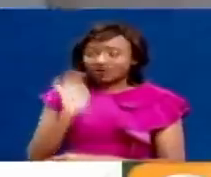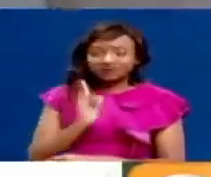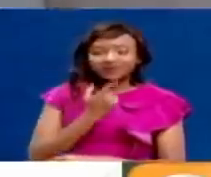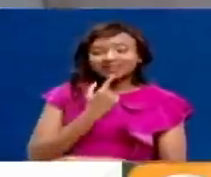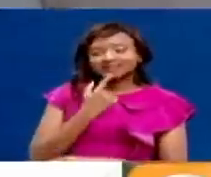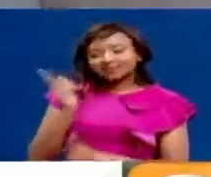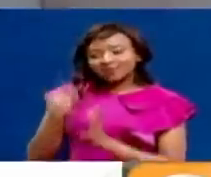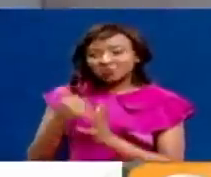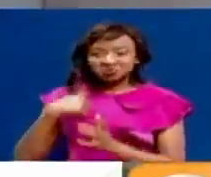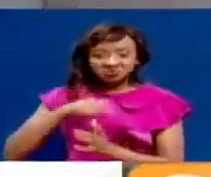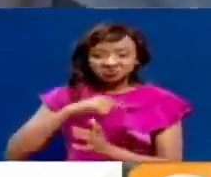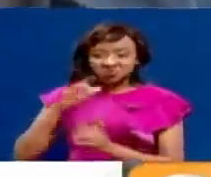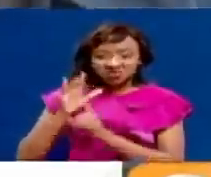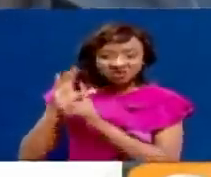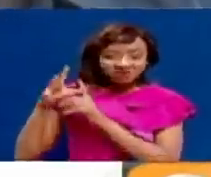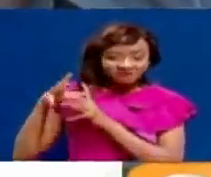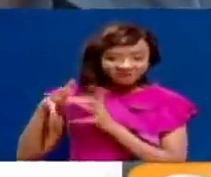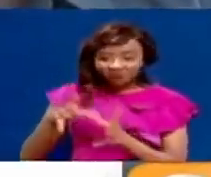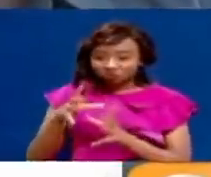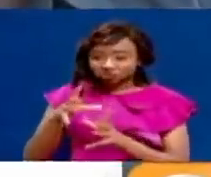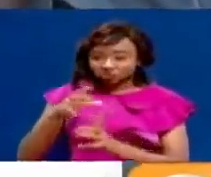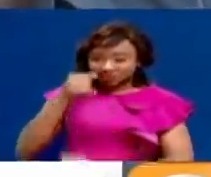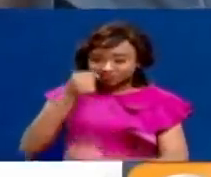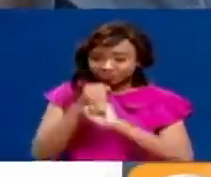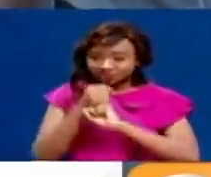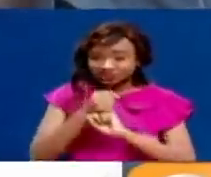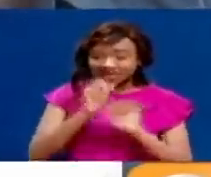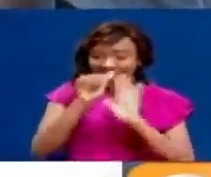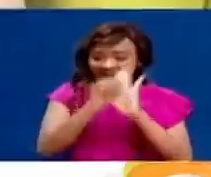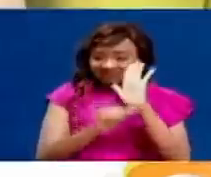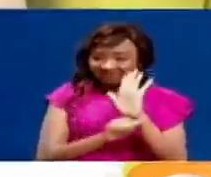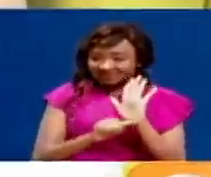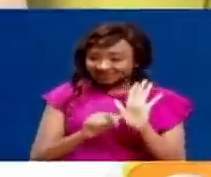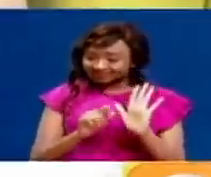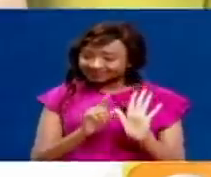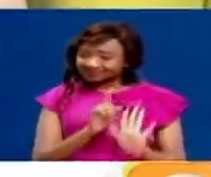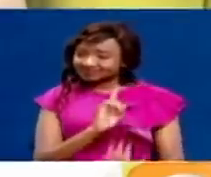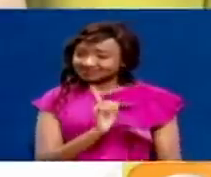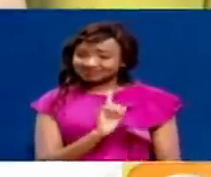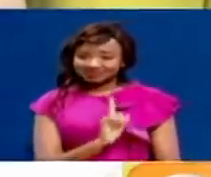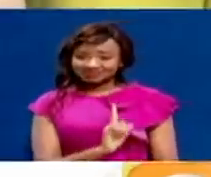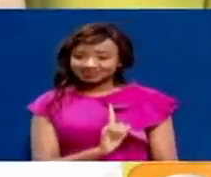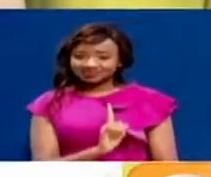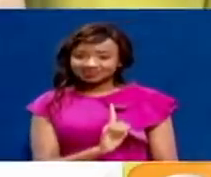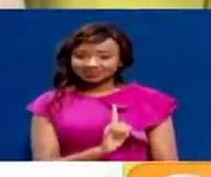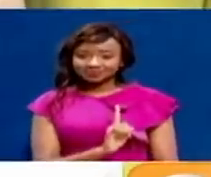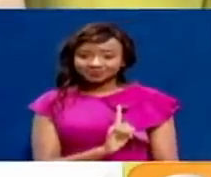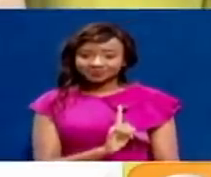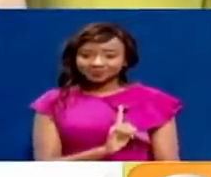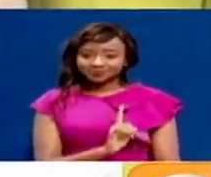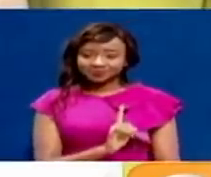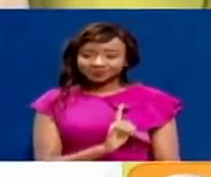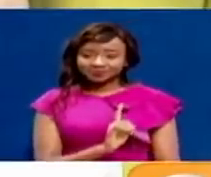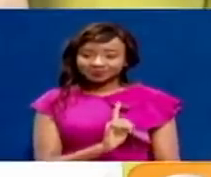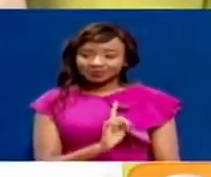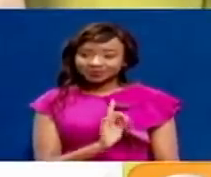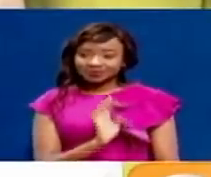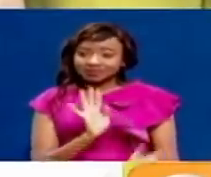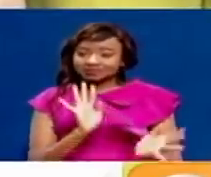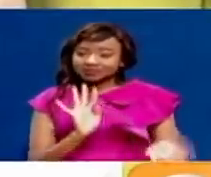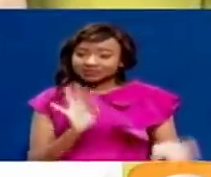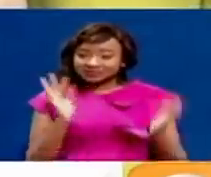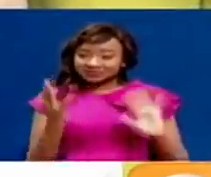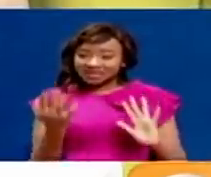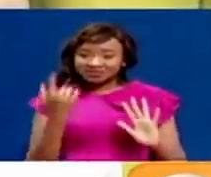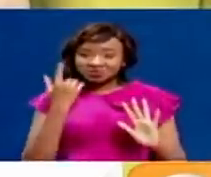kwamba hawatashurutishwa kuunga sera ambazo hawafikiani nazo kama vyama. But you find it's as if there's